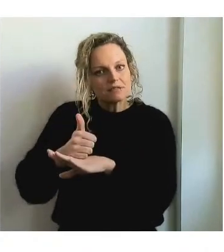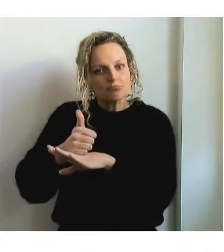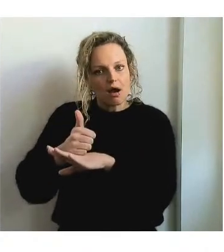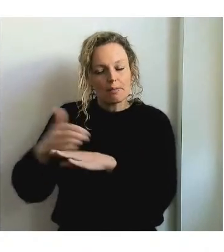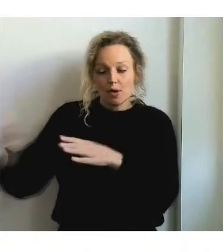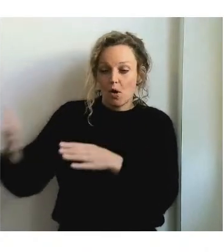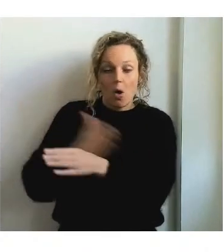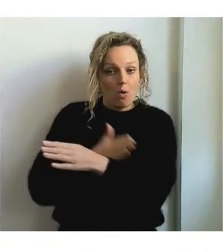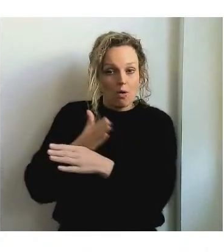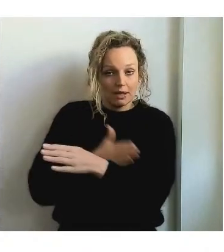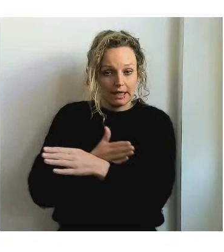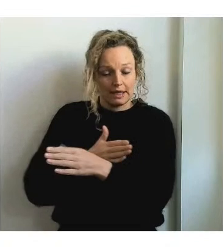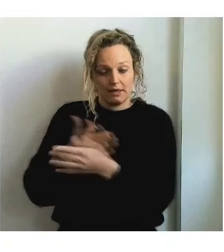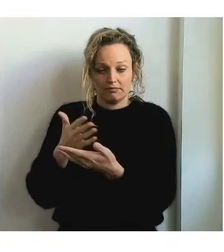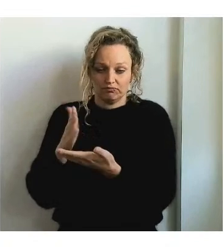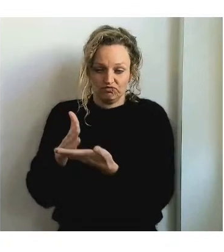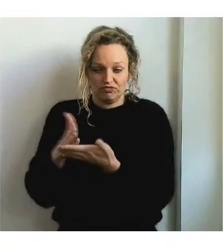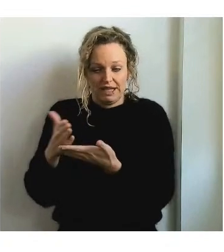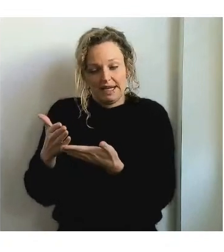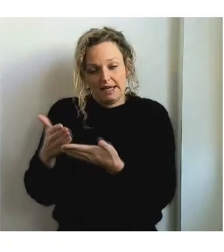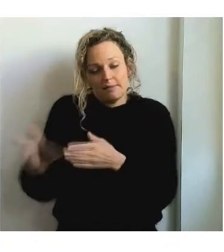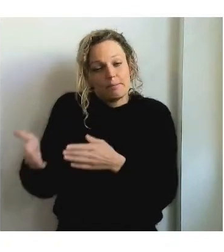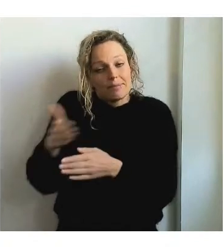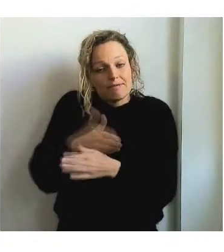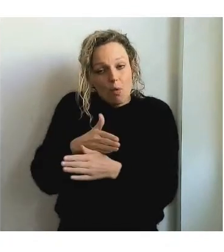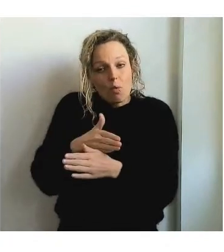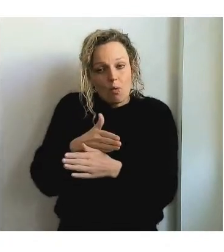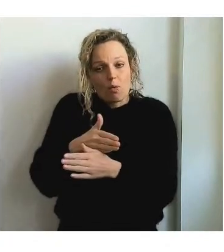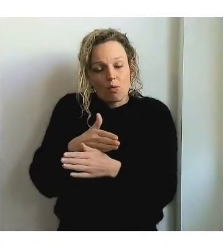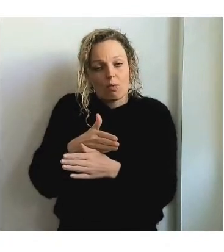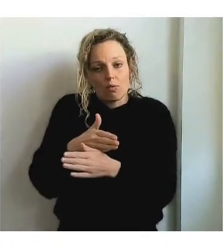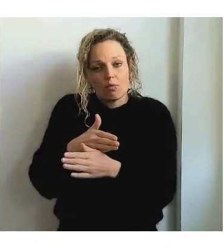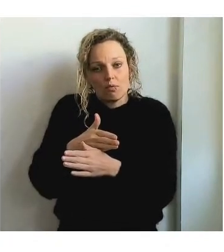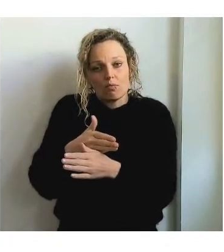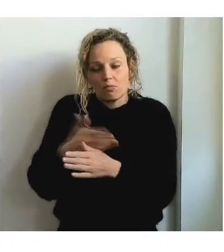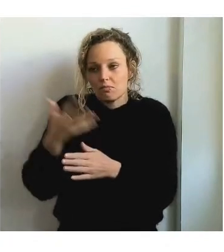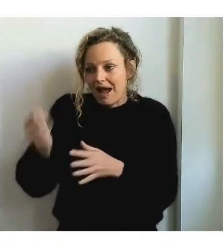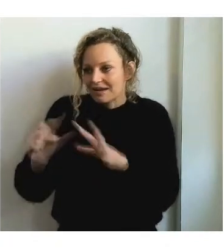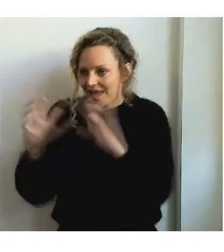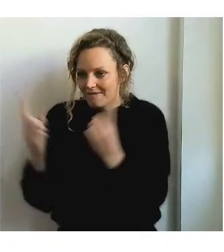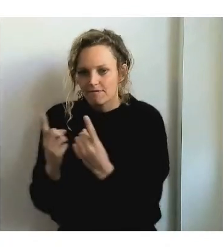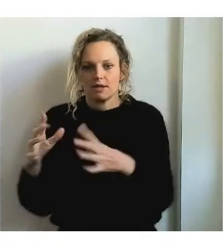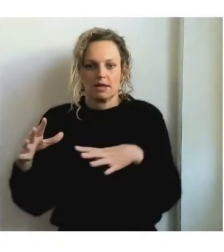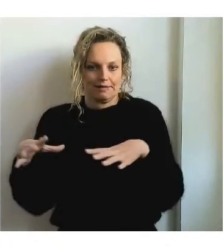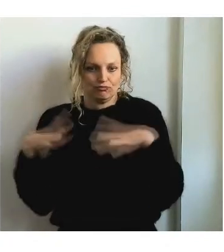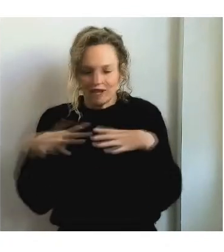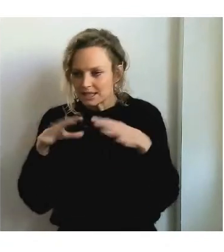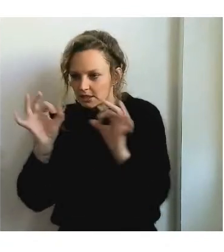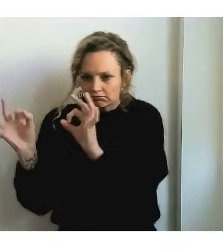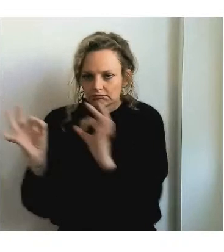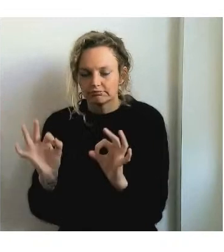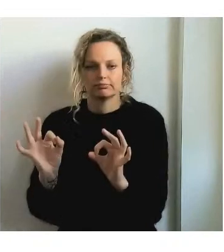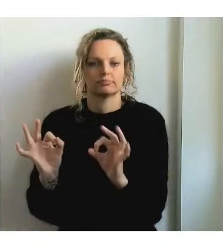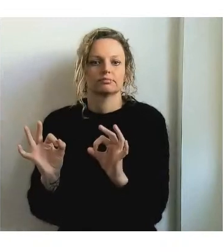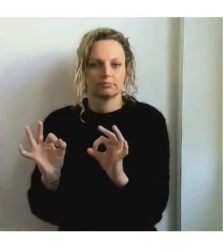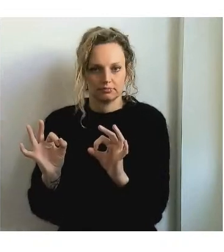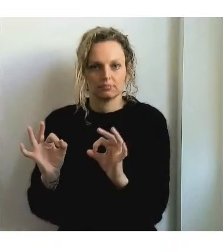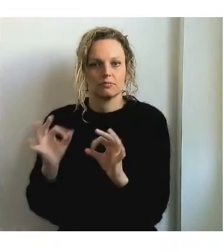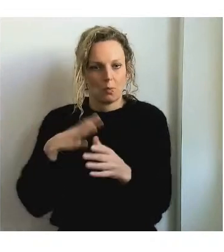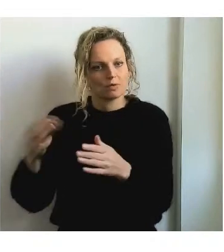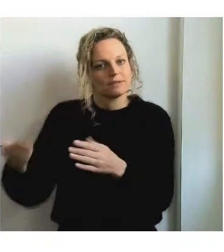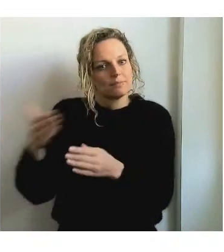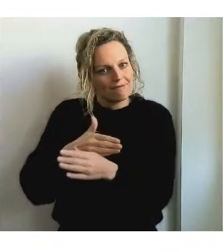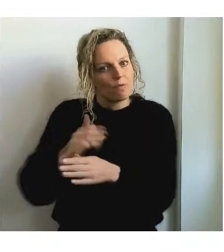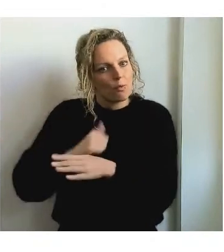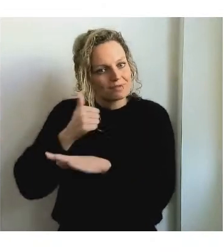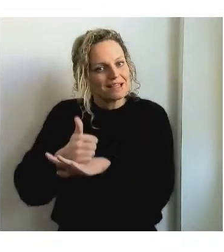like, almost before we were sort of had everything kind of ready and looked really neat. We were sort of, I think there was a great kind of willingness to